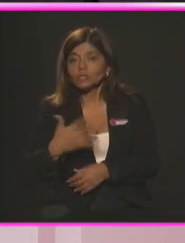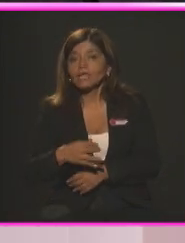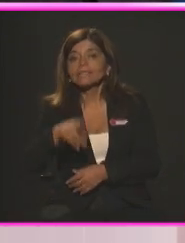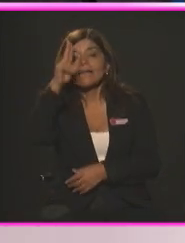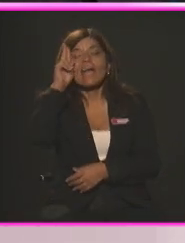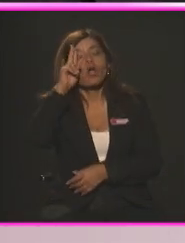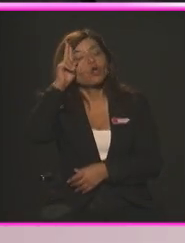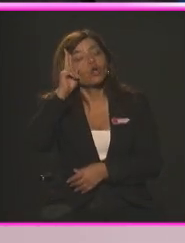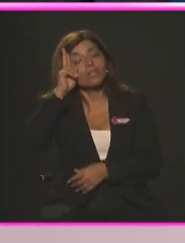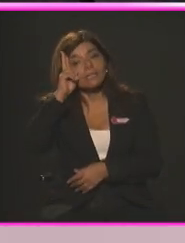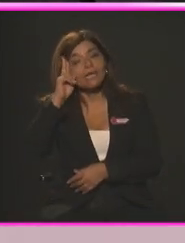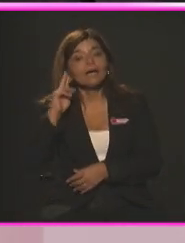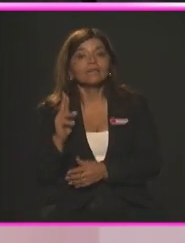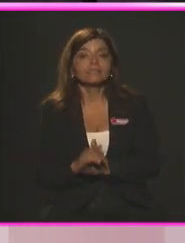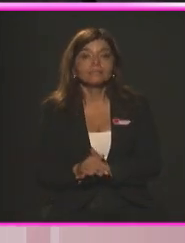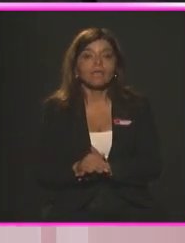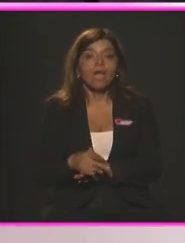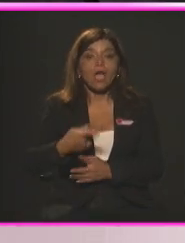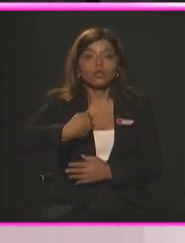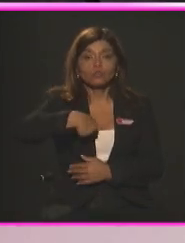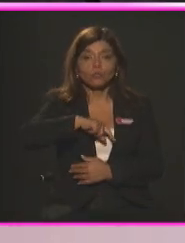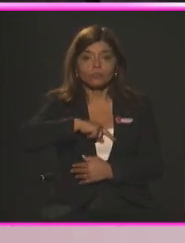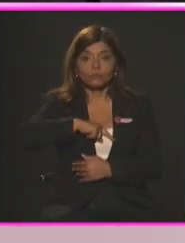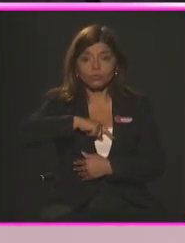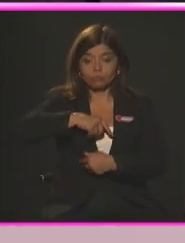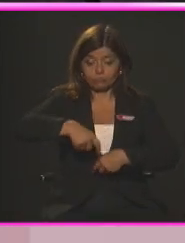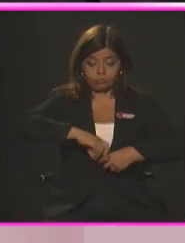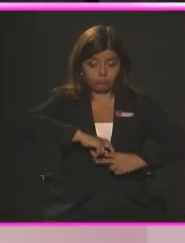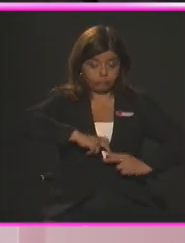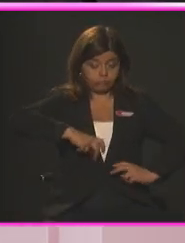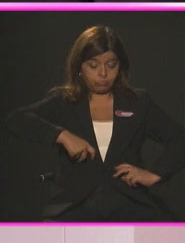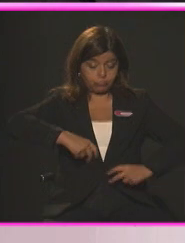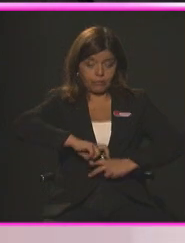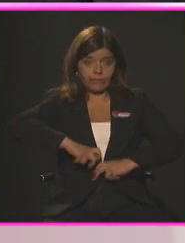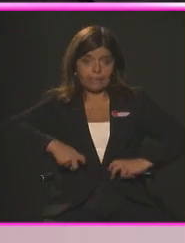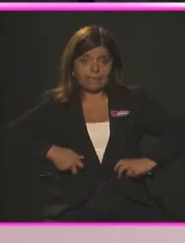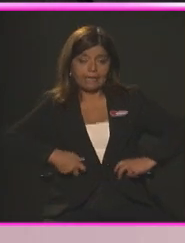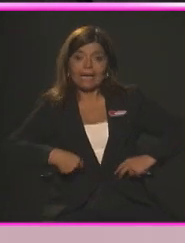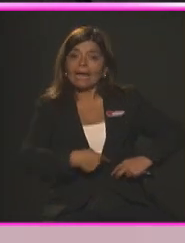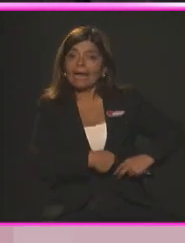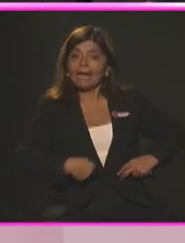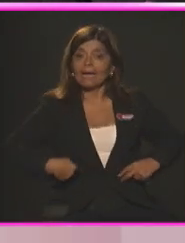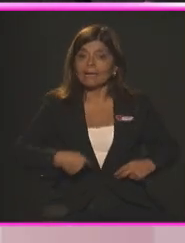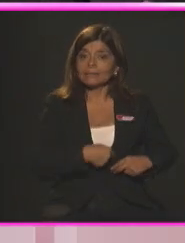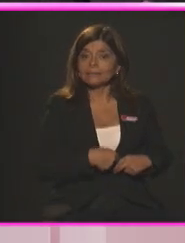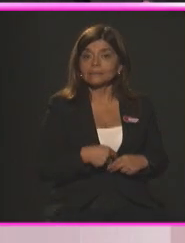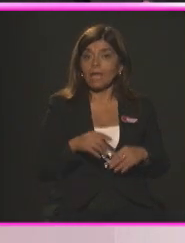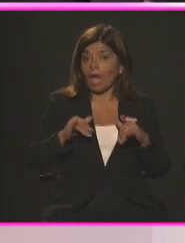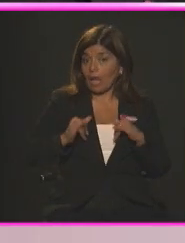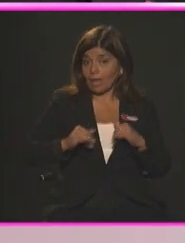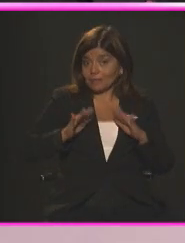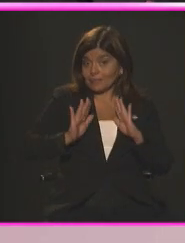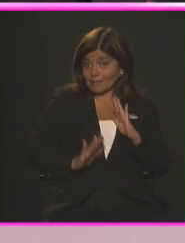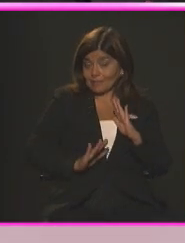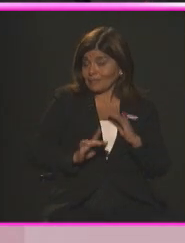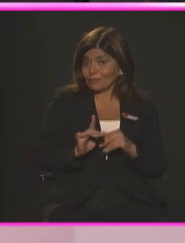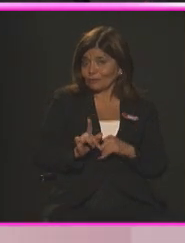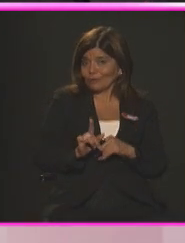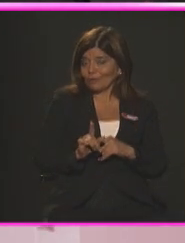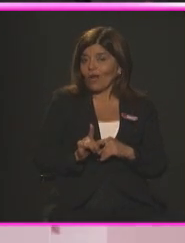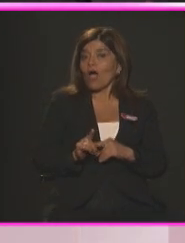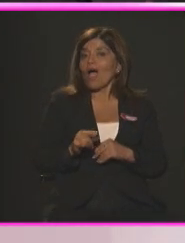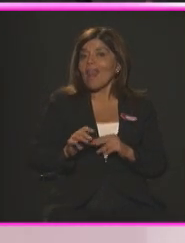Vegas, and that what happens in the gut does not stay in the gut. And what we are learning is that our gut bacteria communicate even